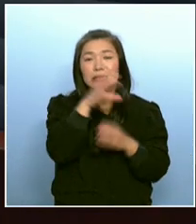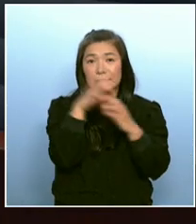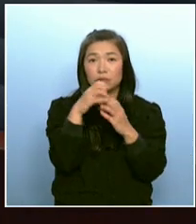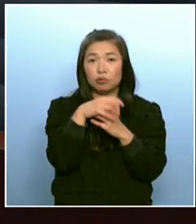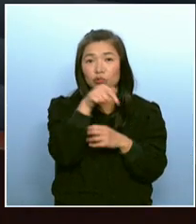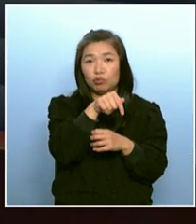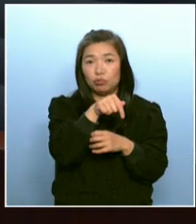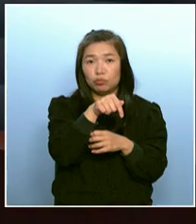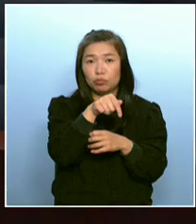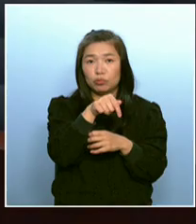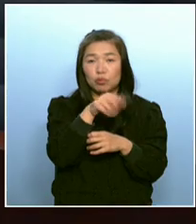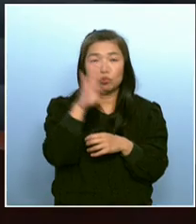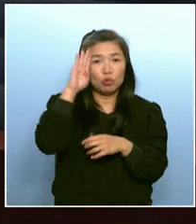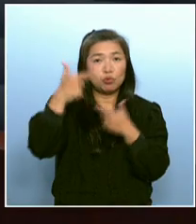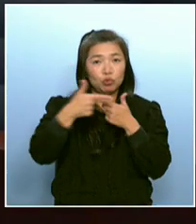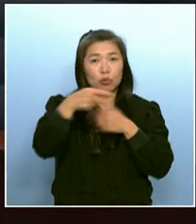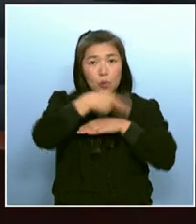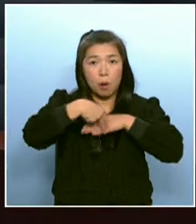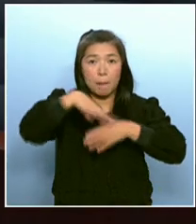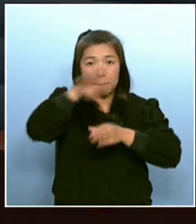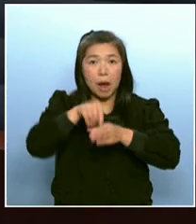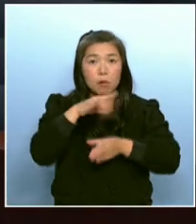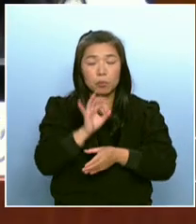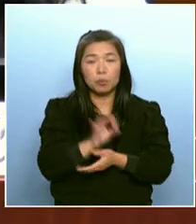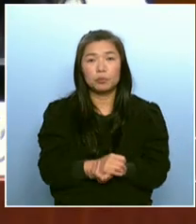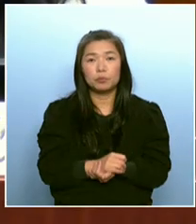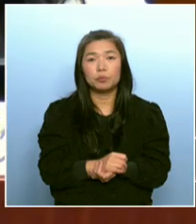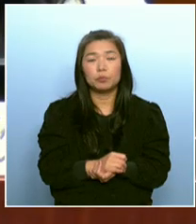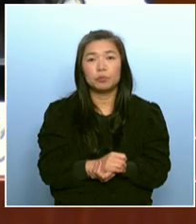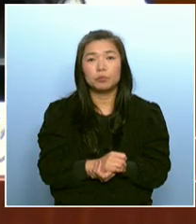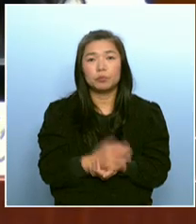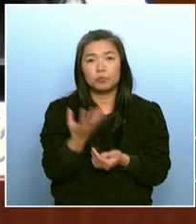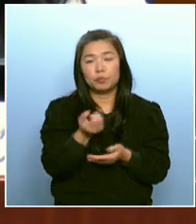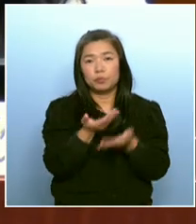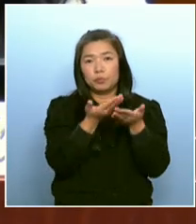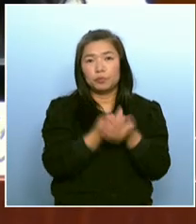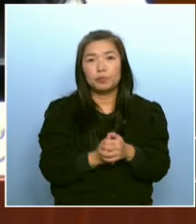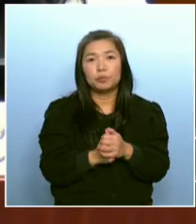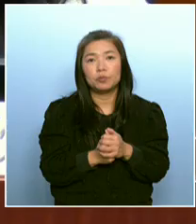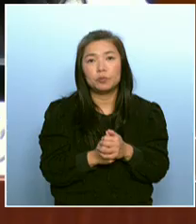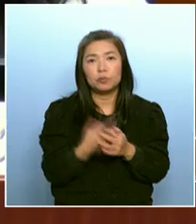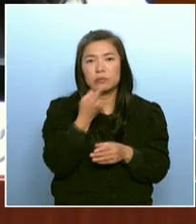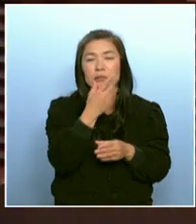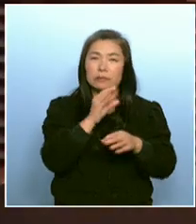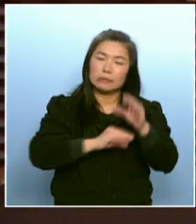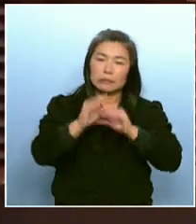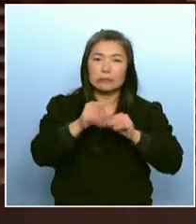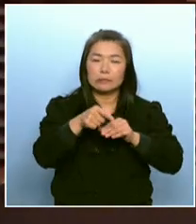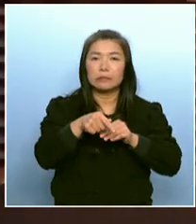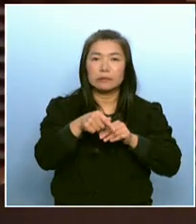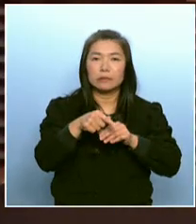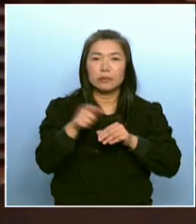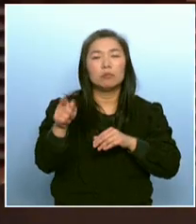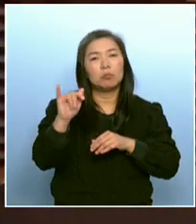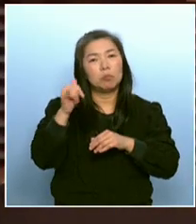the facility is built? Will this be included in the long-term financial planning of the